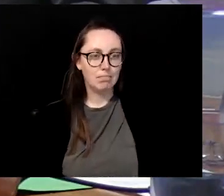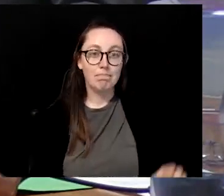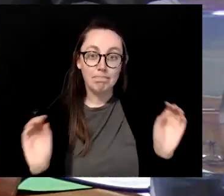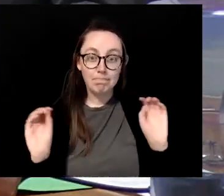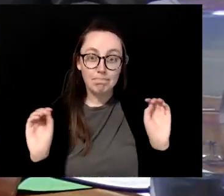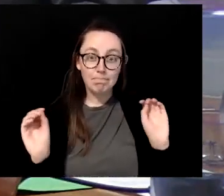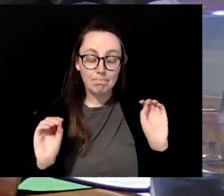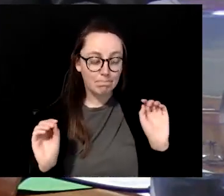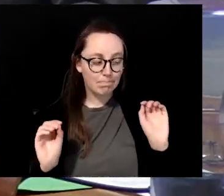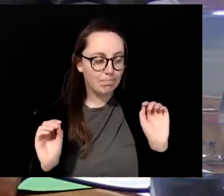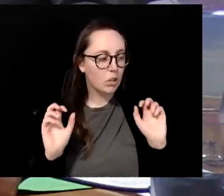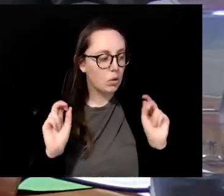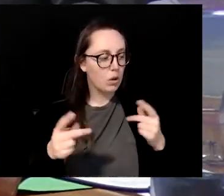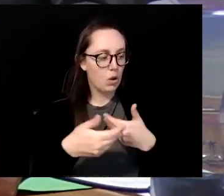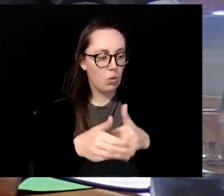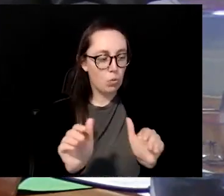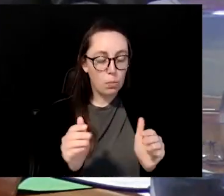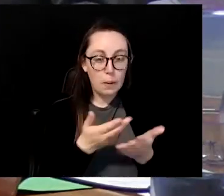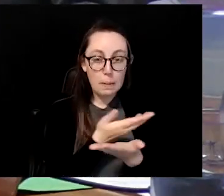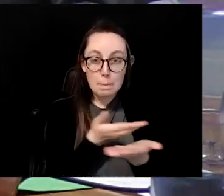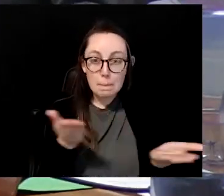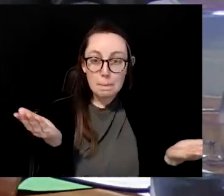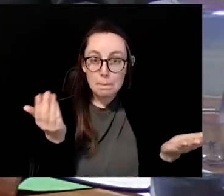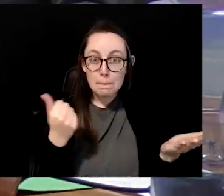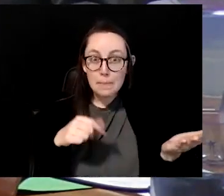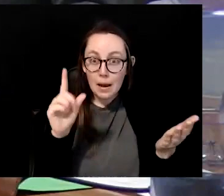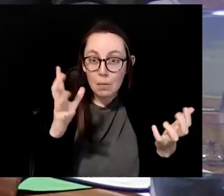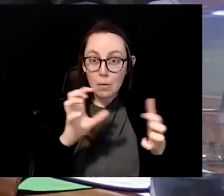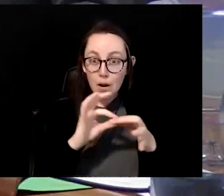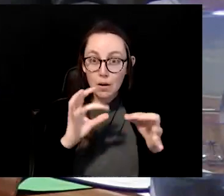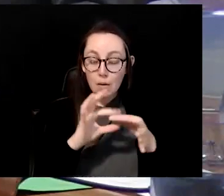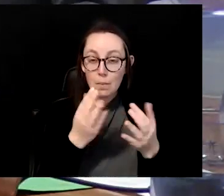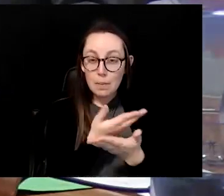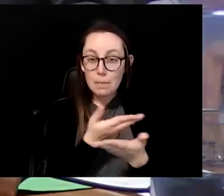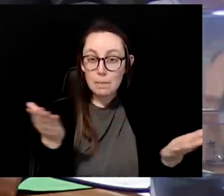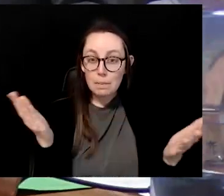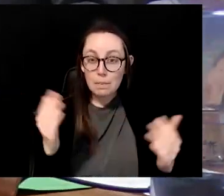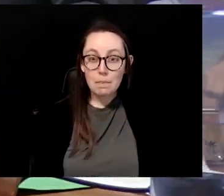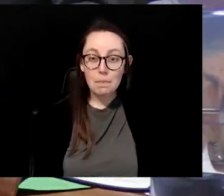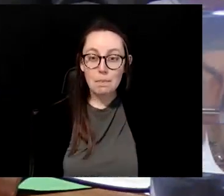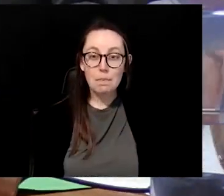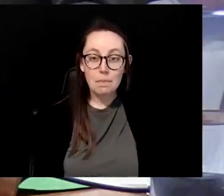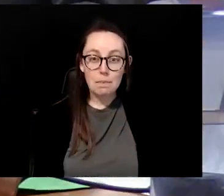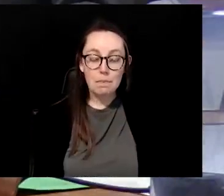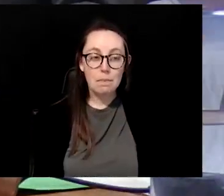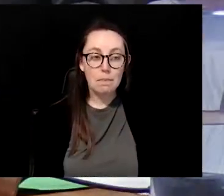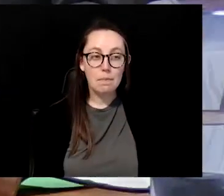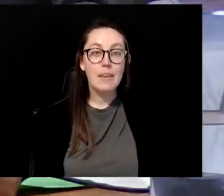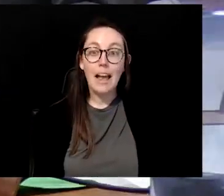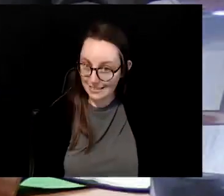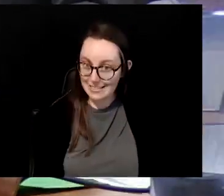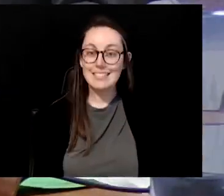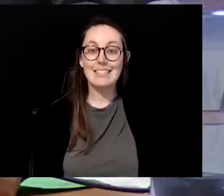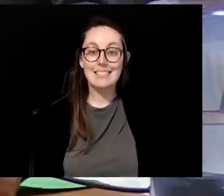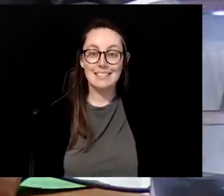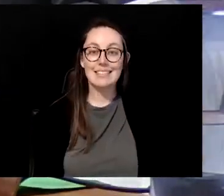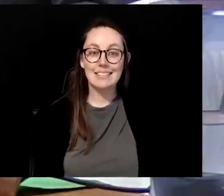nope okay uh back to the room anybody else want to speak at public participation yes